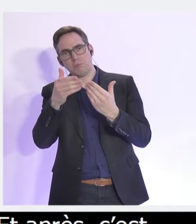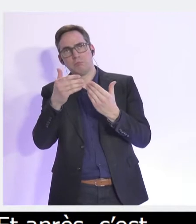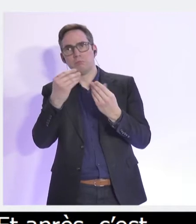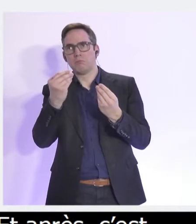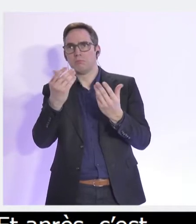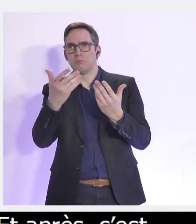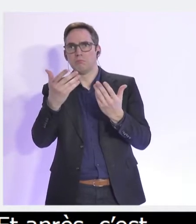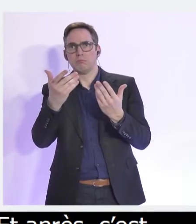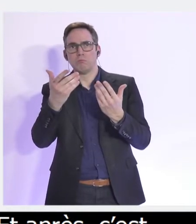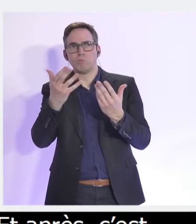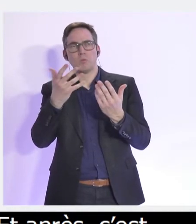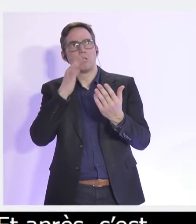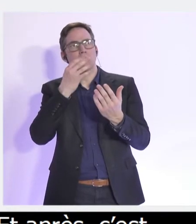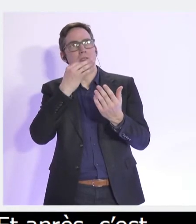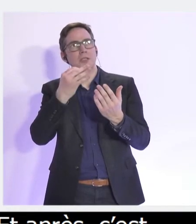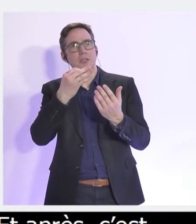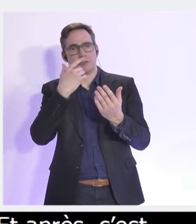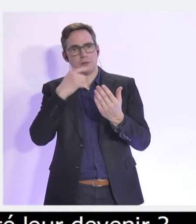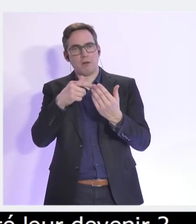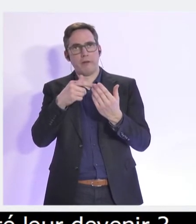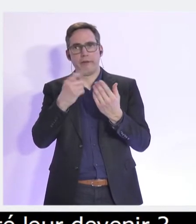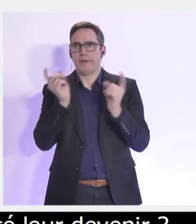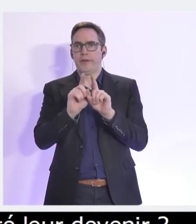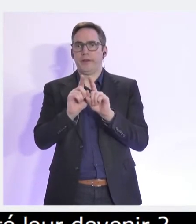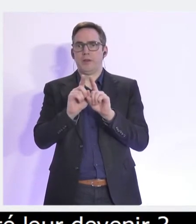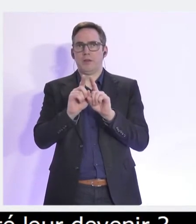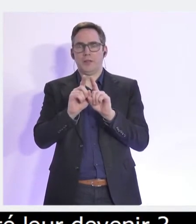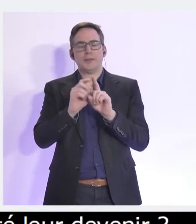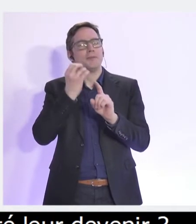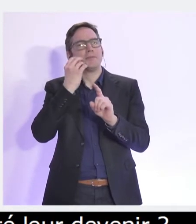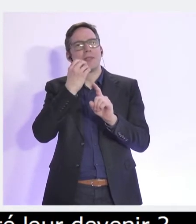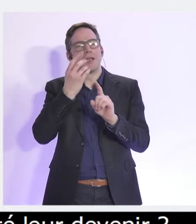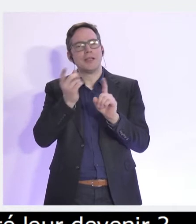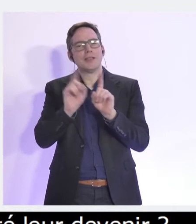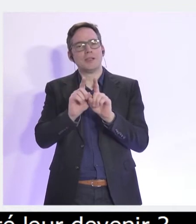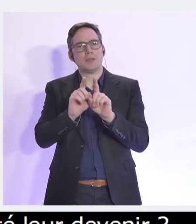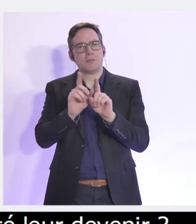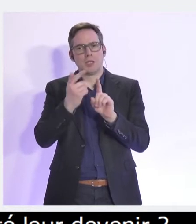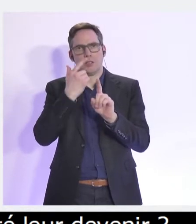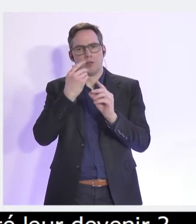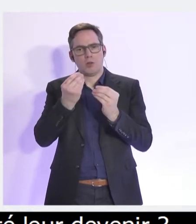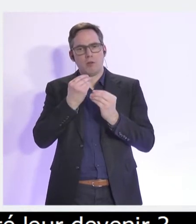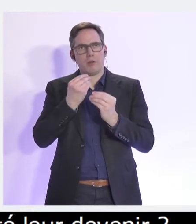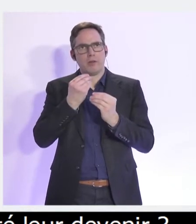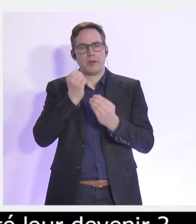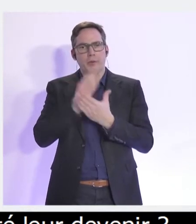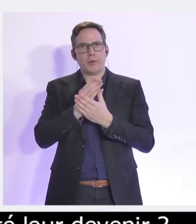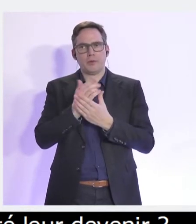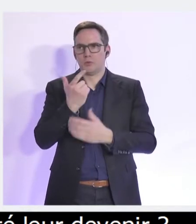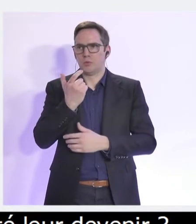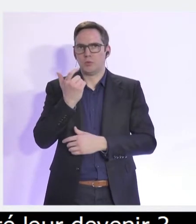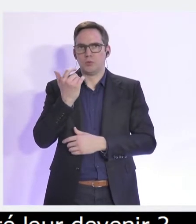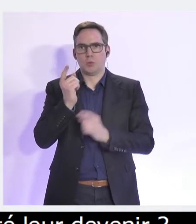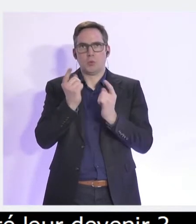on doing anything which is more sustainable? So the Duo Day is a bit frustrating. It's just a